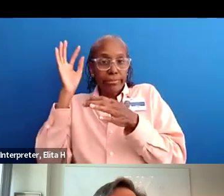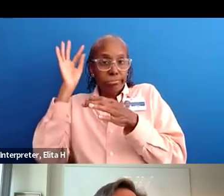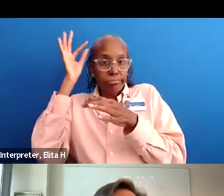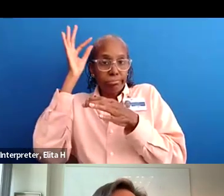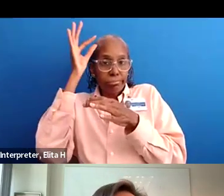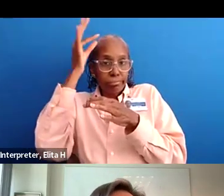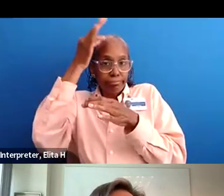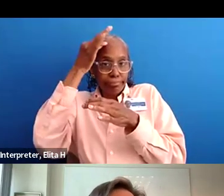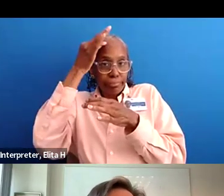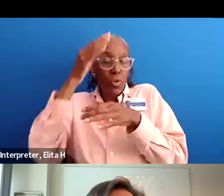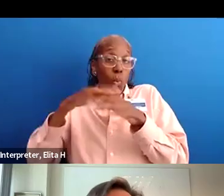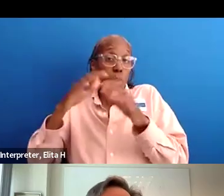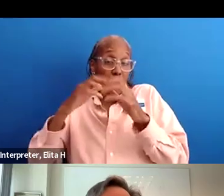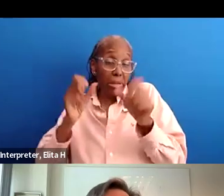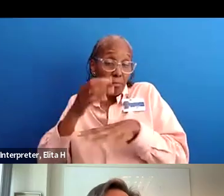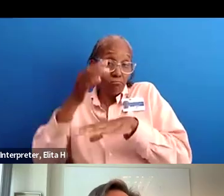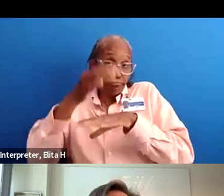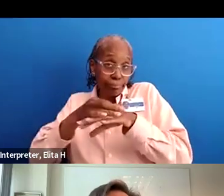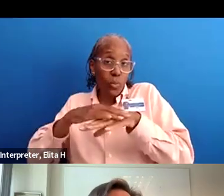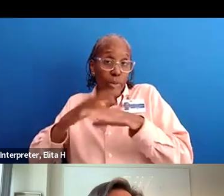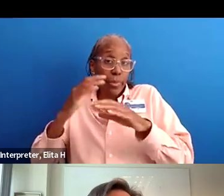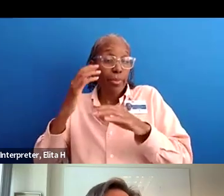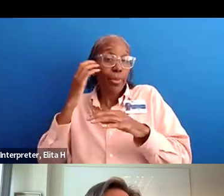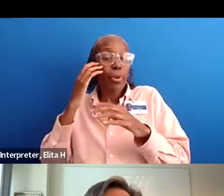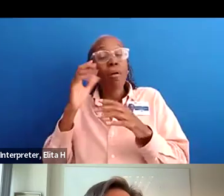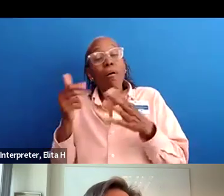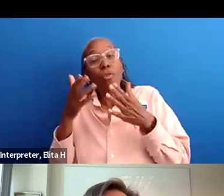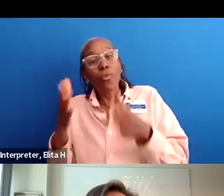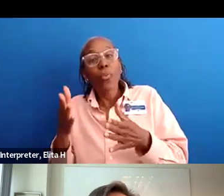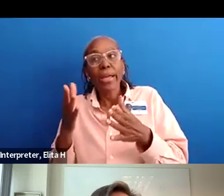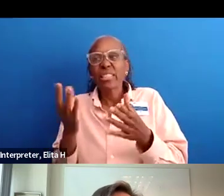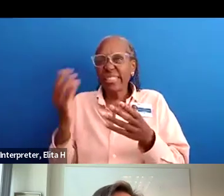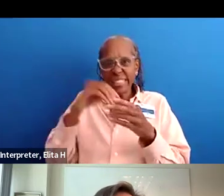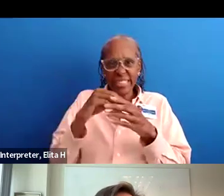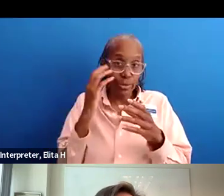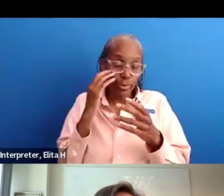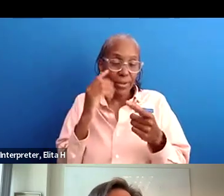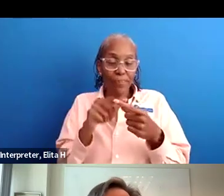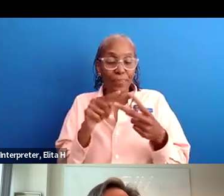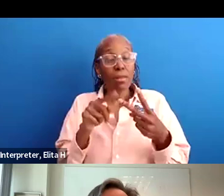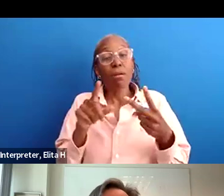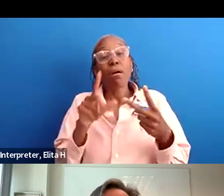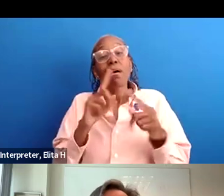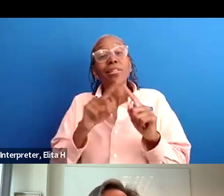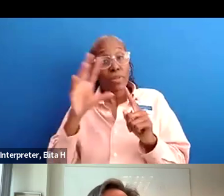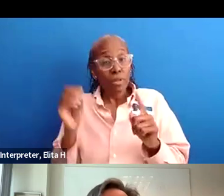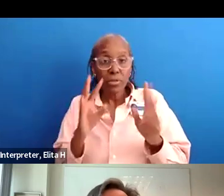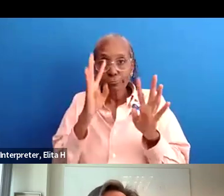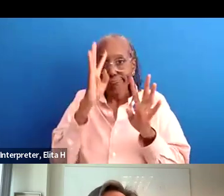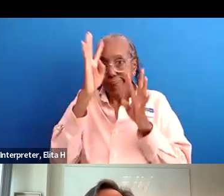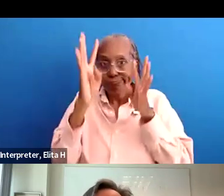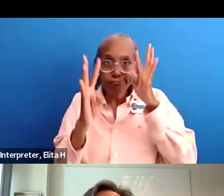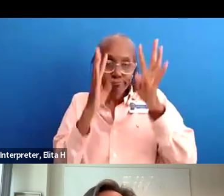brain. That's one type. That's another way to get devices in or around the brain. And different companies are coming up